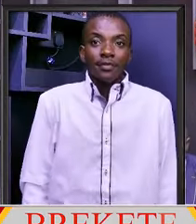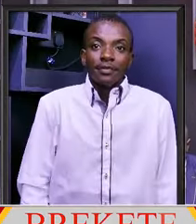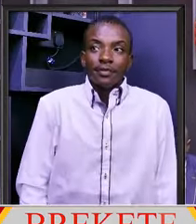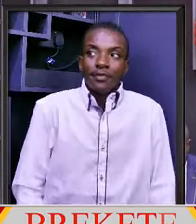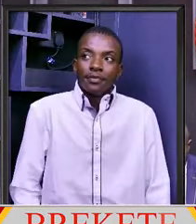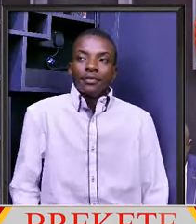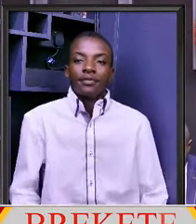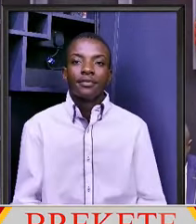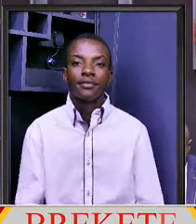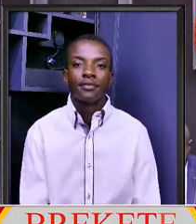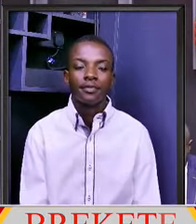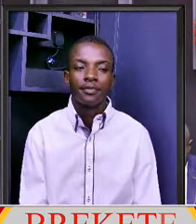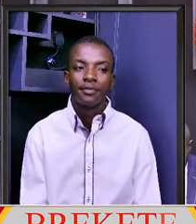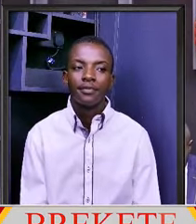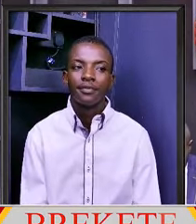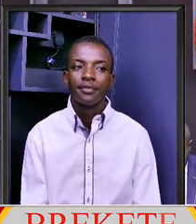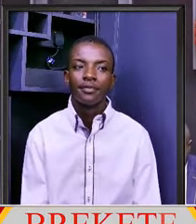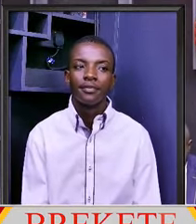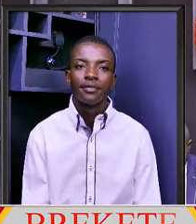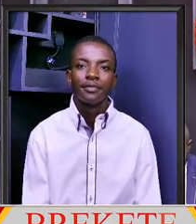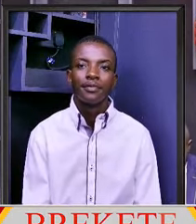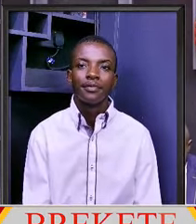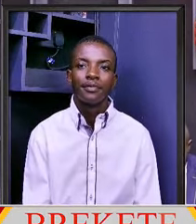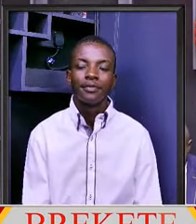3-18. Why are they coming and lying?